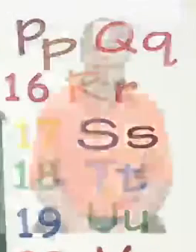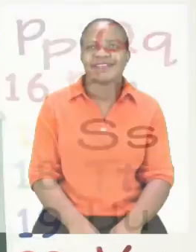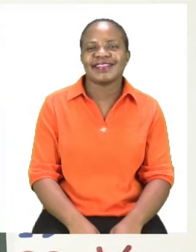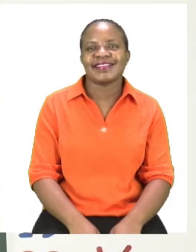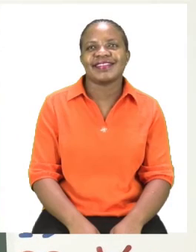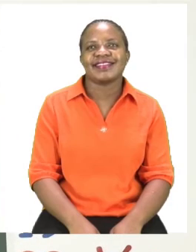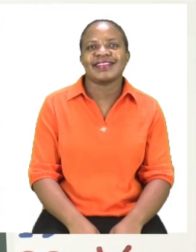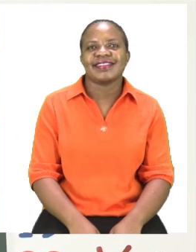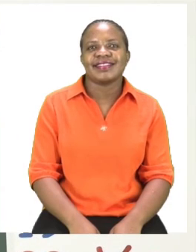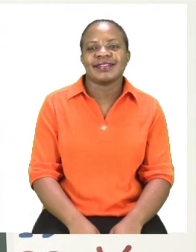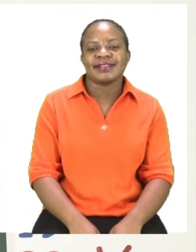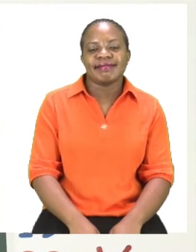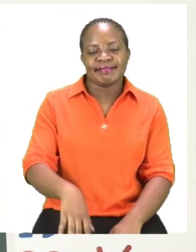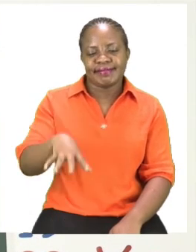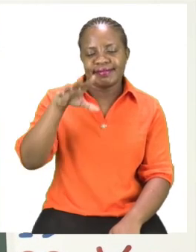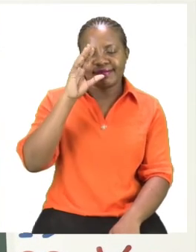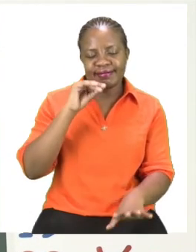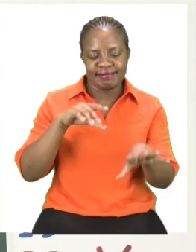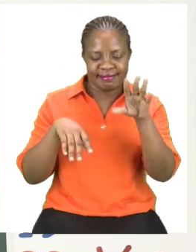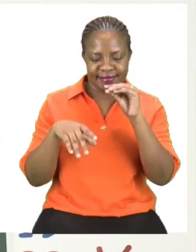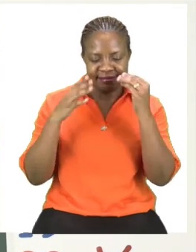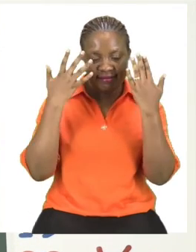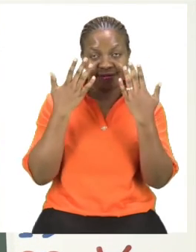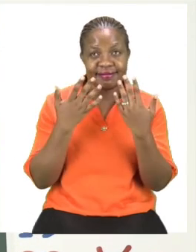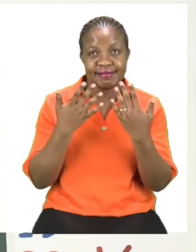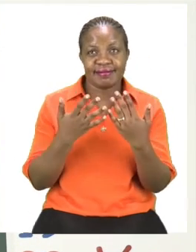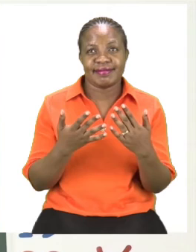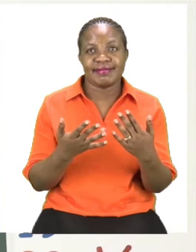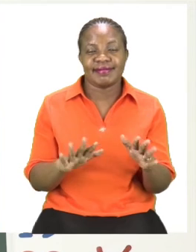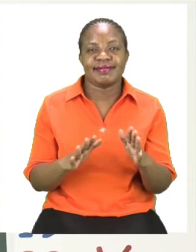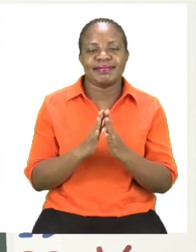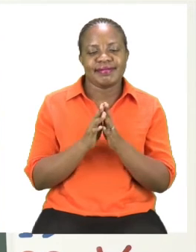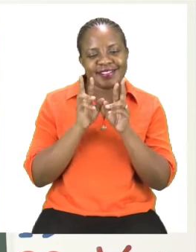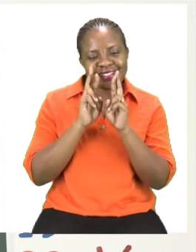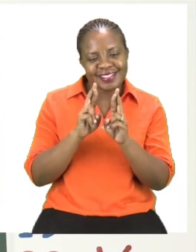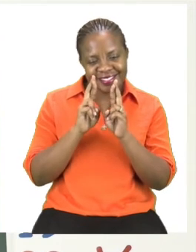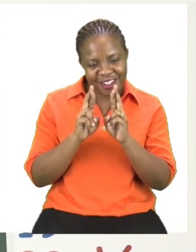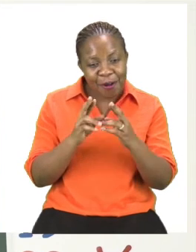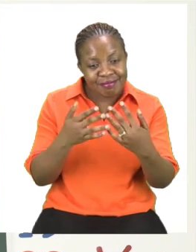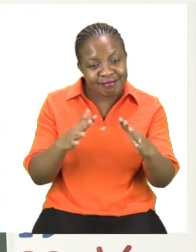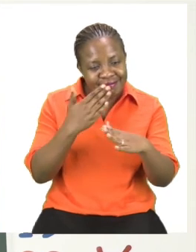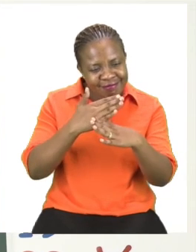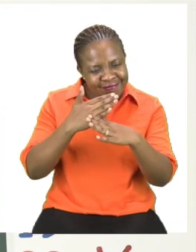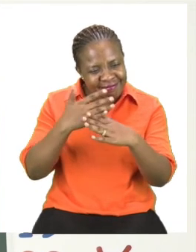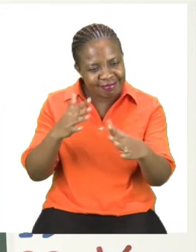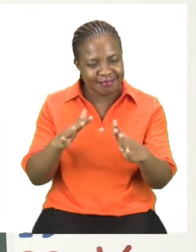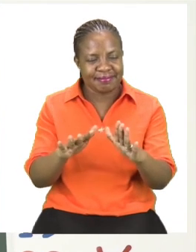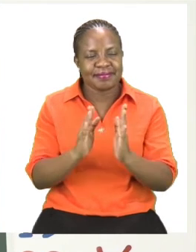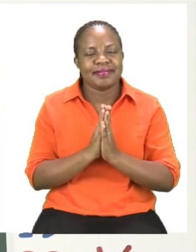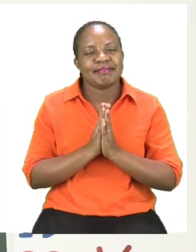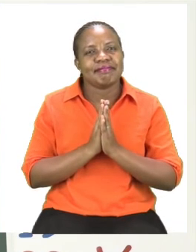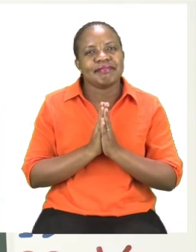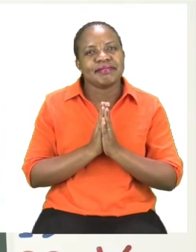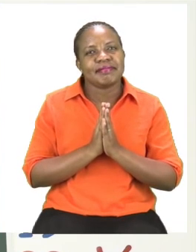We have now come to the end of our lesson, boys and girls, and I hope you managed to finish your work. But just in